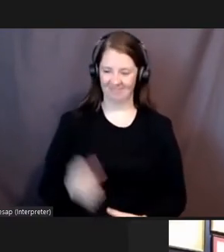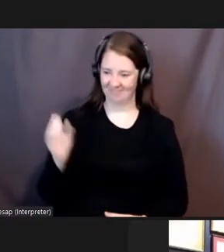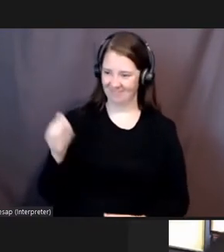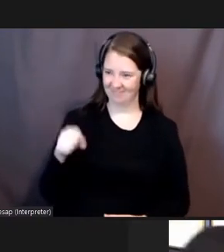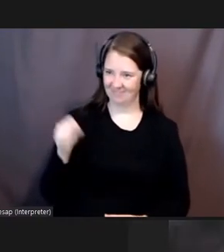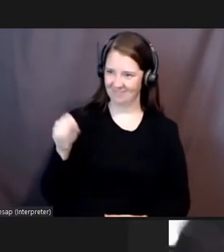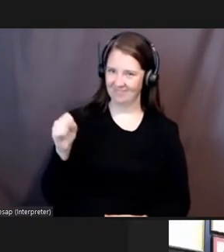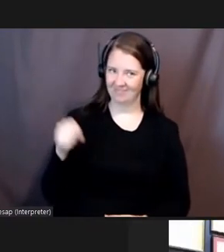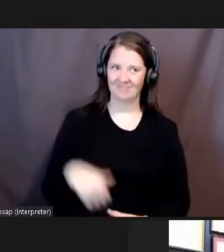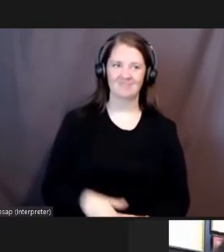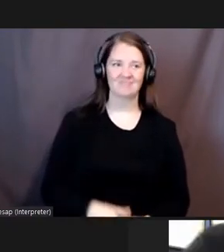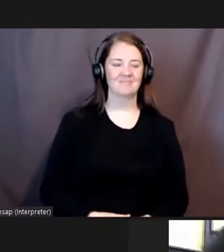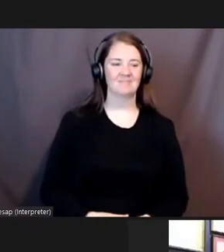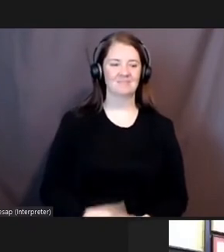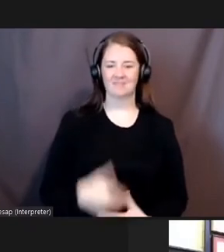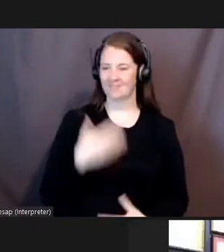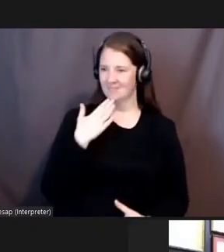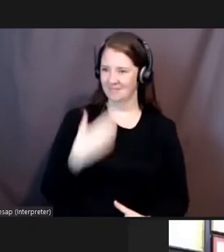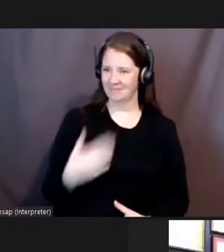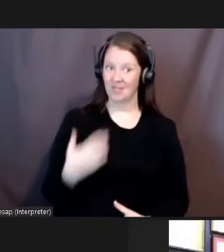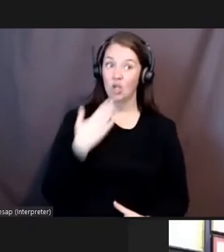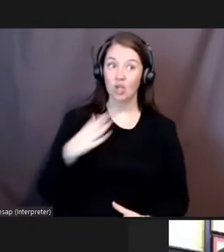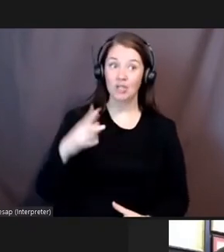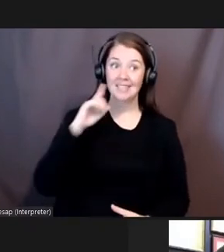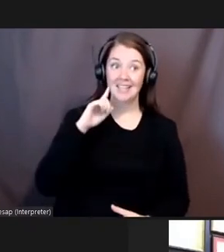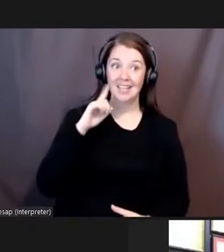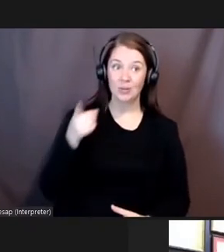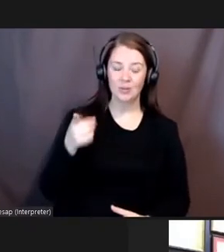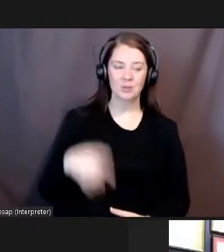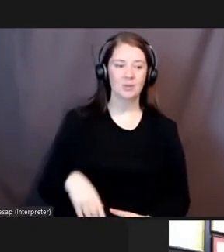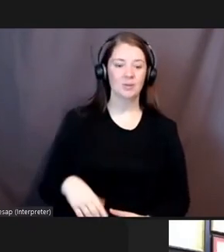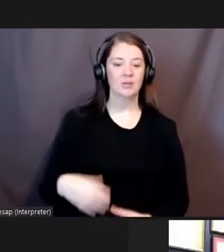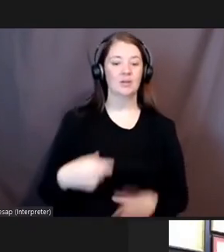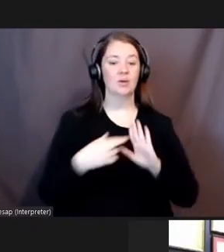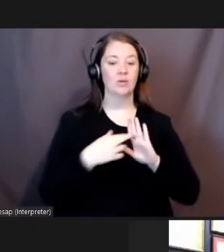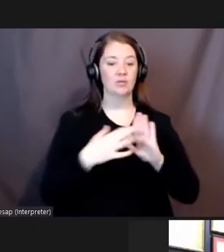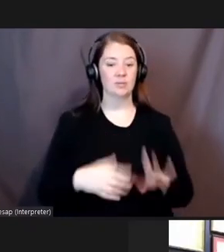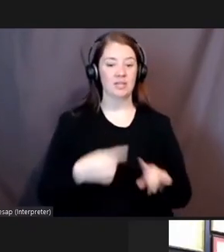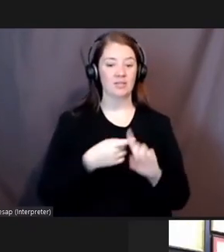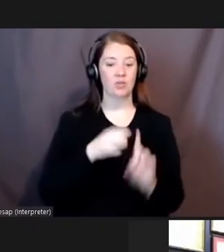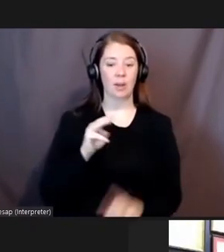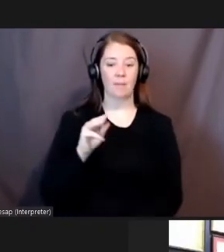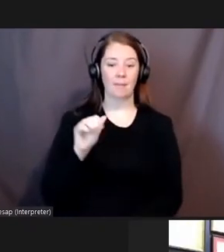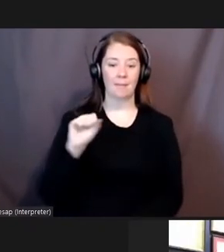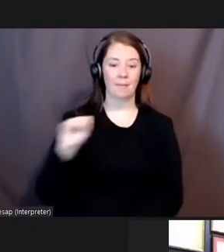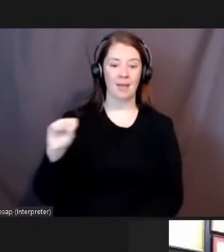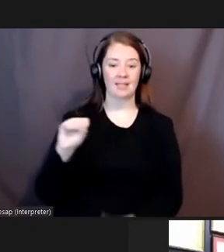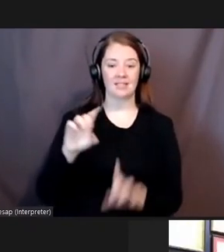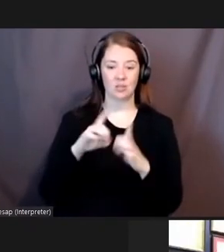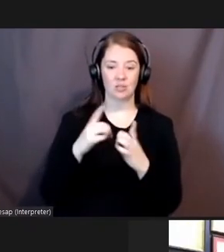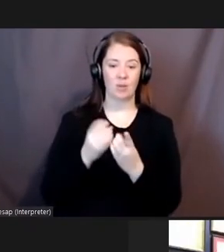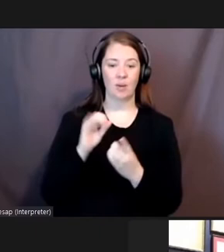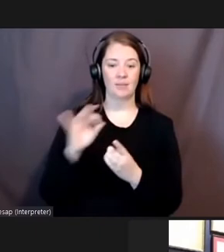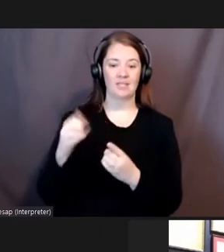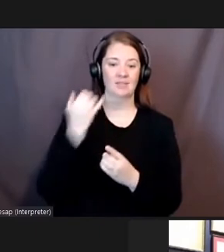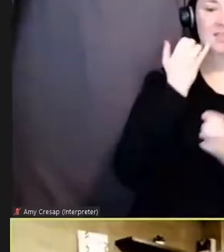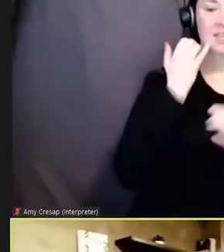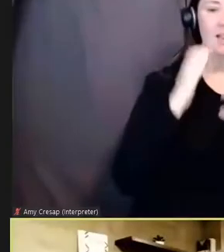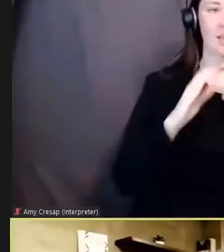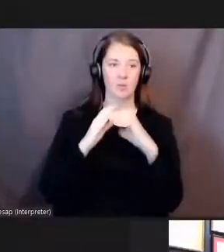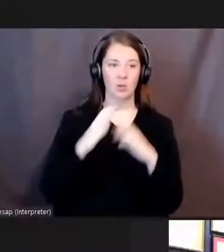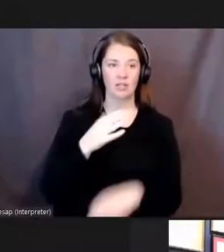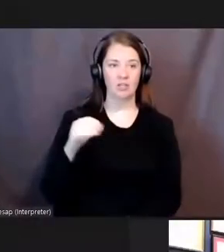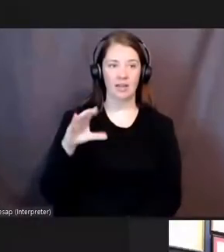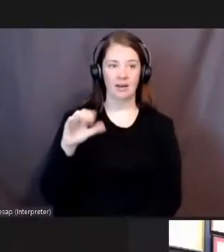Yes. Thank you. Good to hear you. Do we have a representative from the Massachusetts Department of Telecommunications and